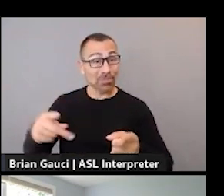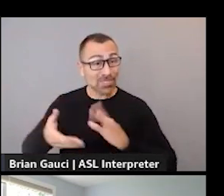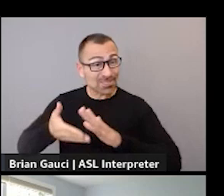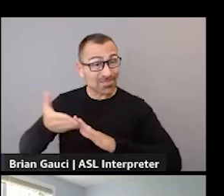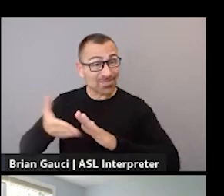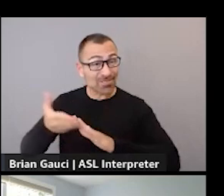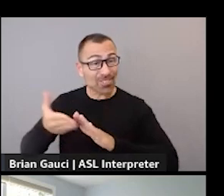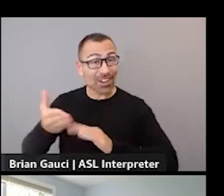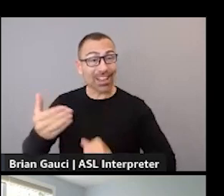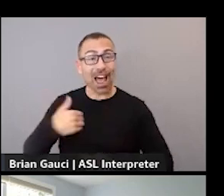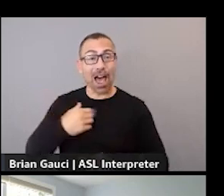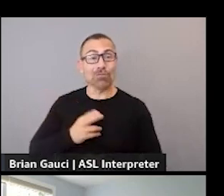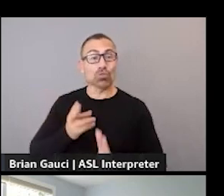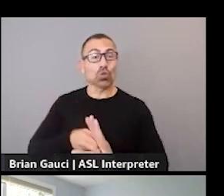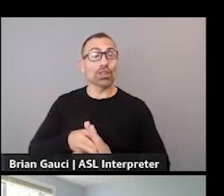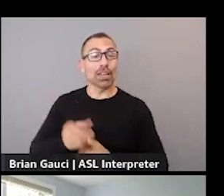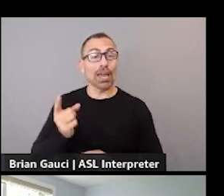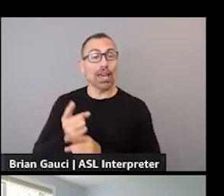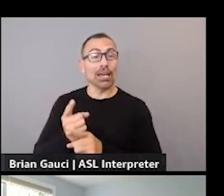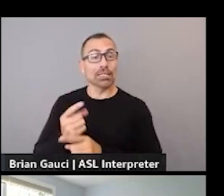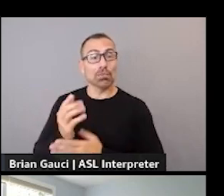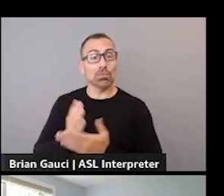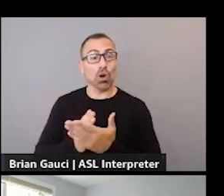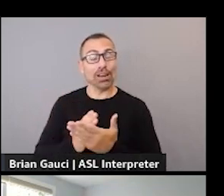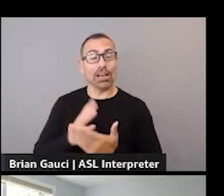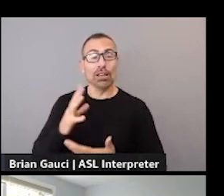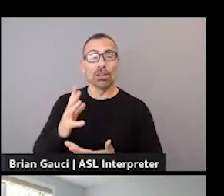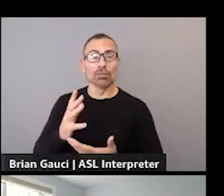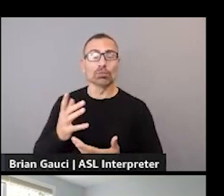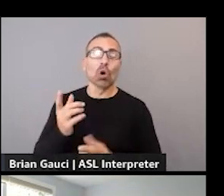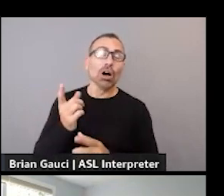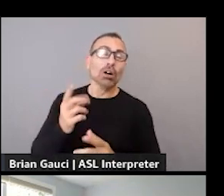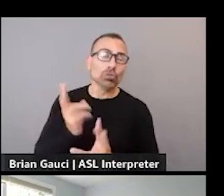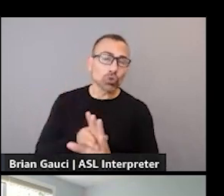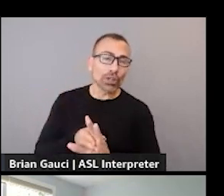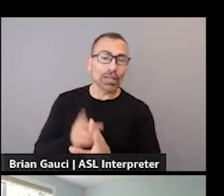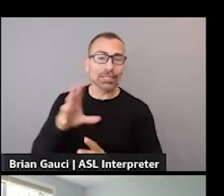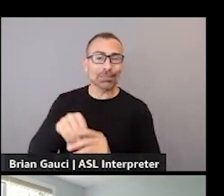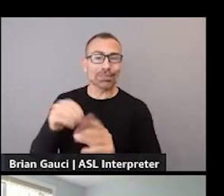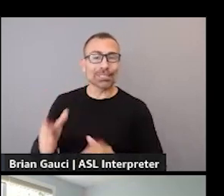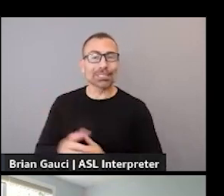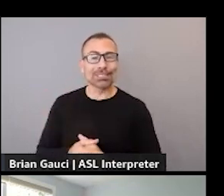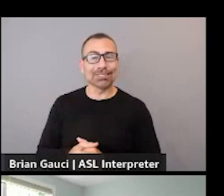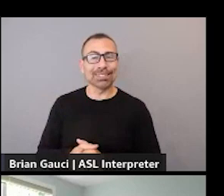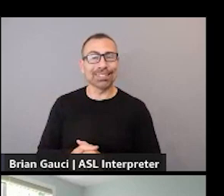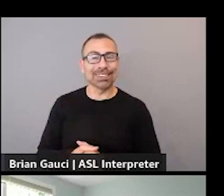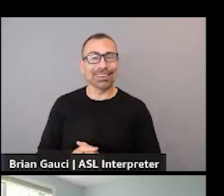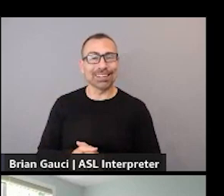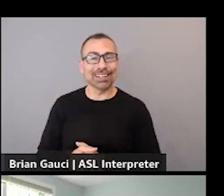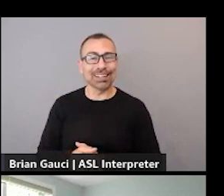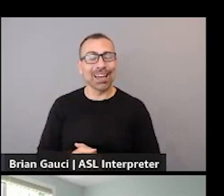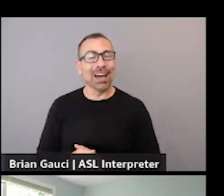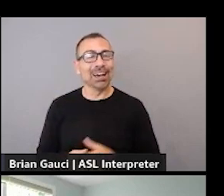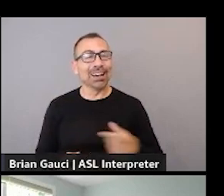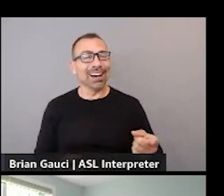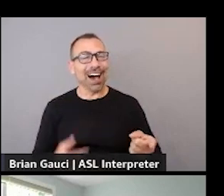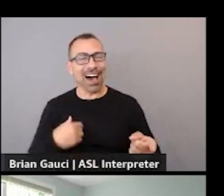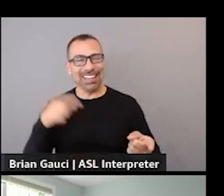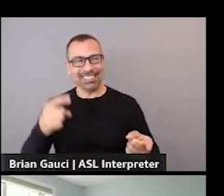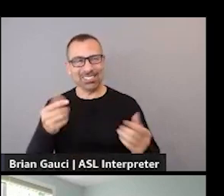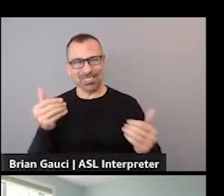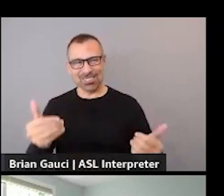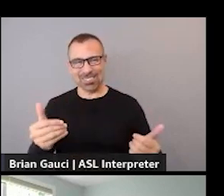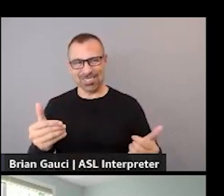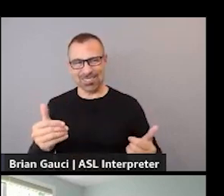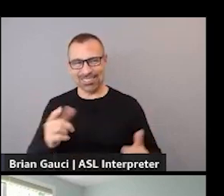have joined it as a participant. Do you want to give it a mute? Yeah. I'm going to go ahead and mute that just so